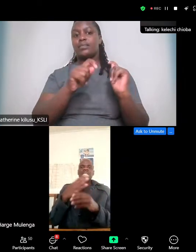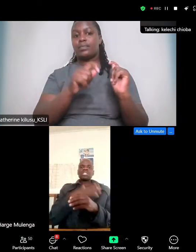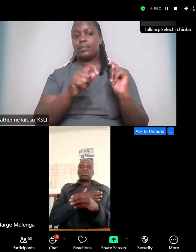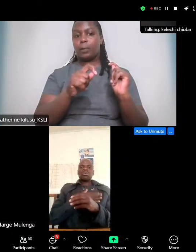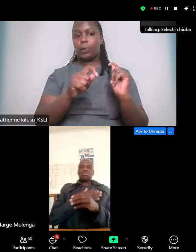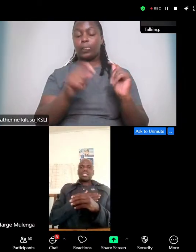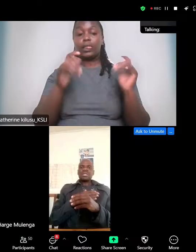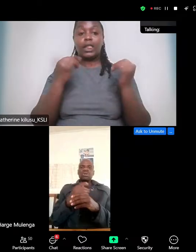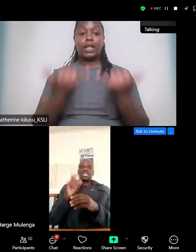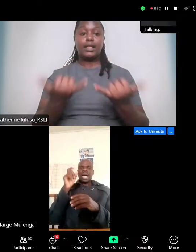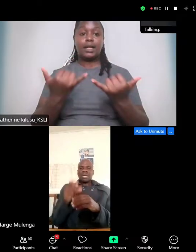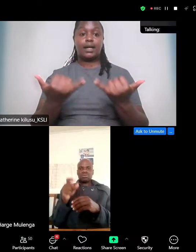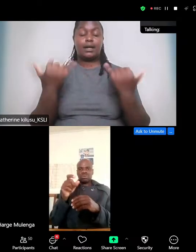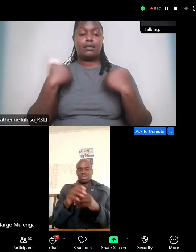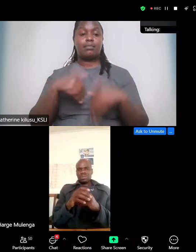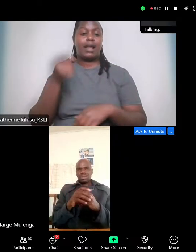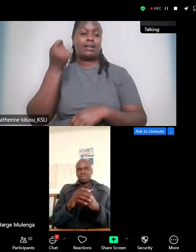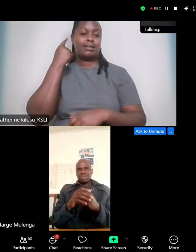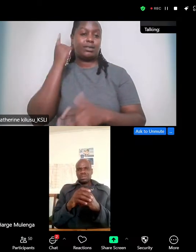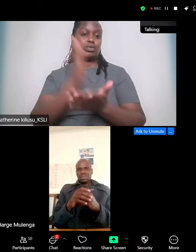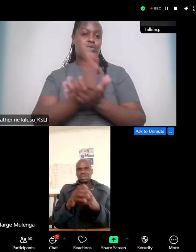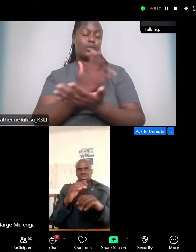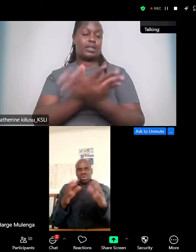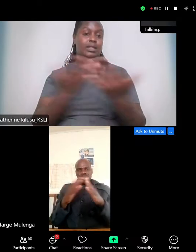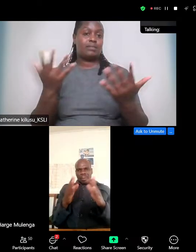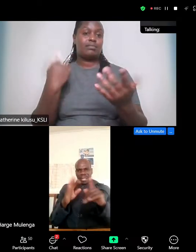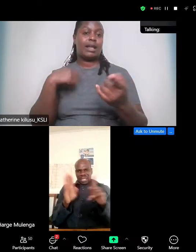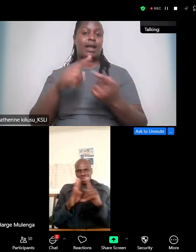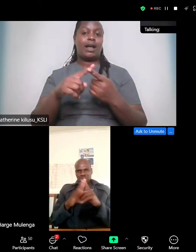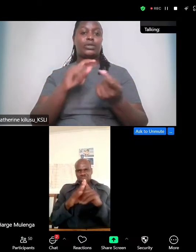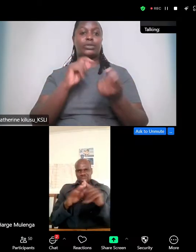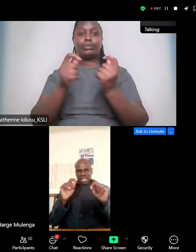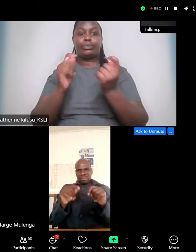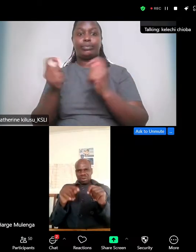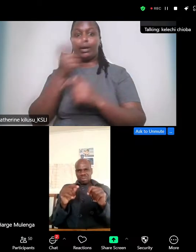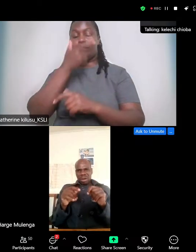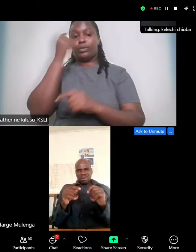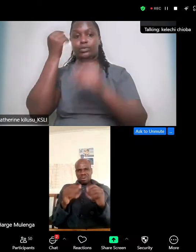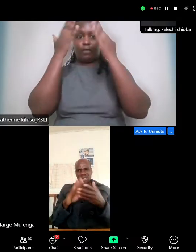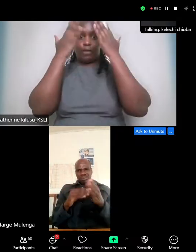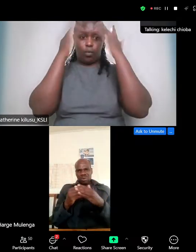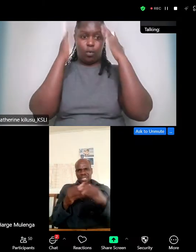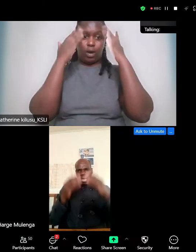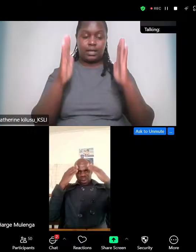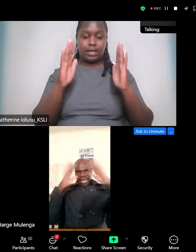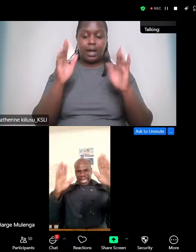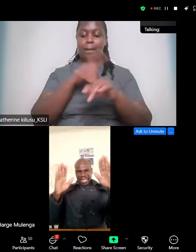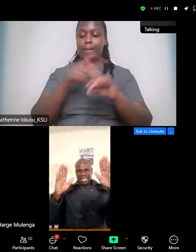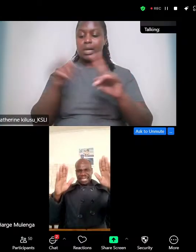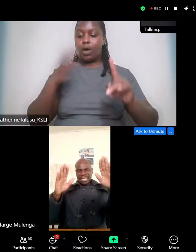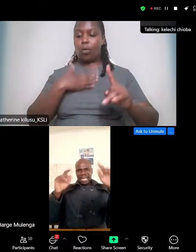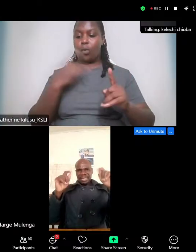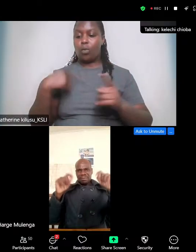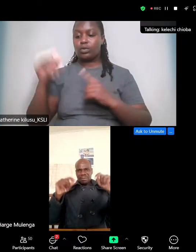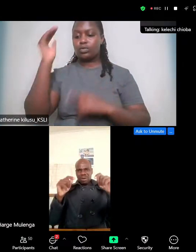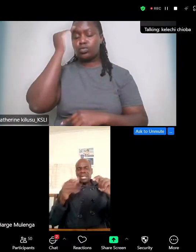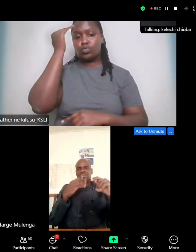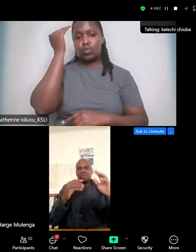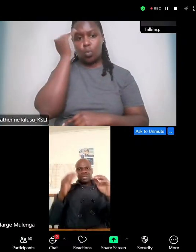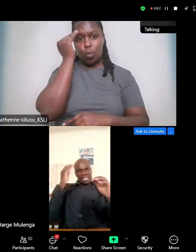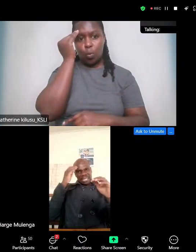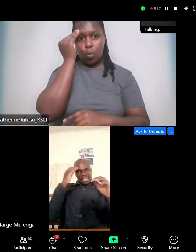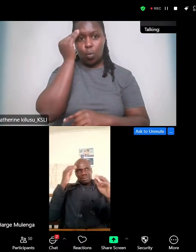Now I understand things are evolving. People are because of awareness. I just wanted to find out. I'll